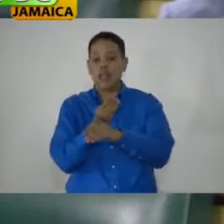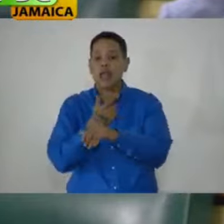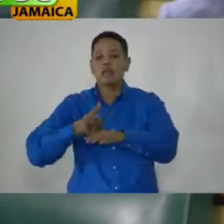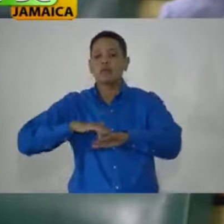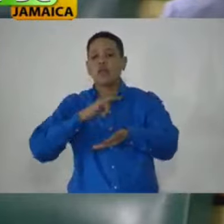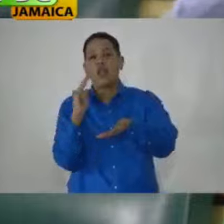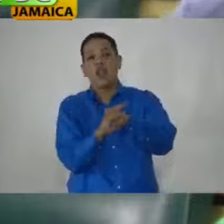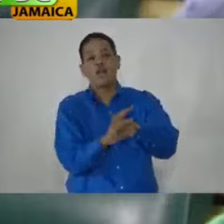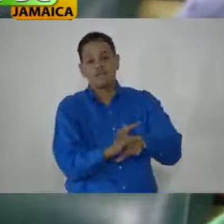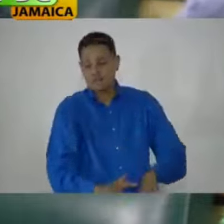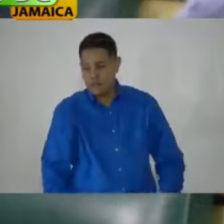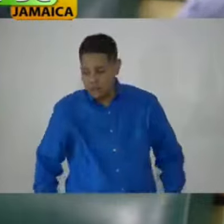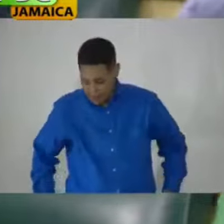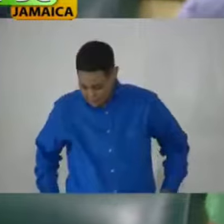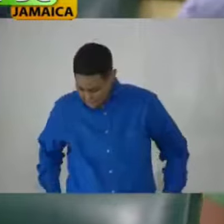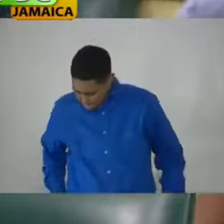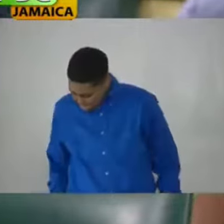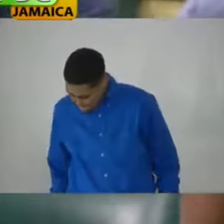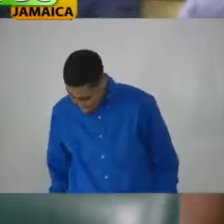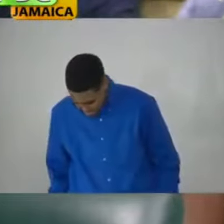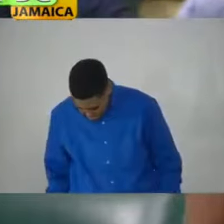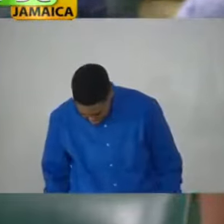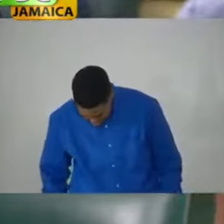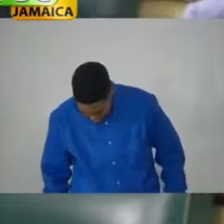land we love.